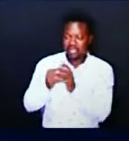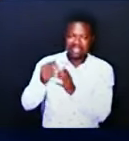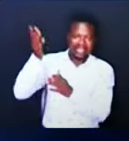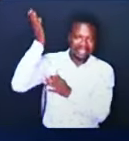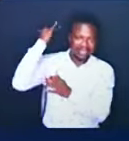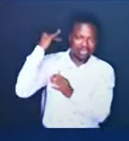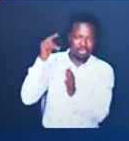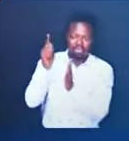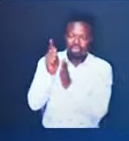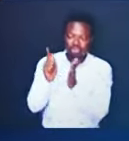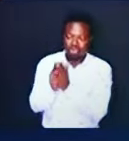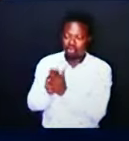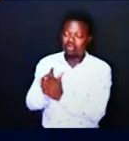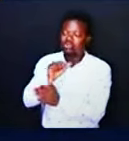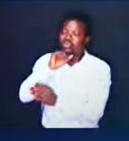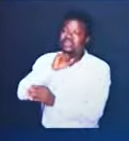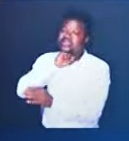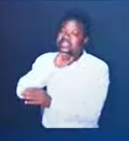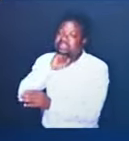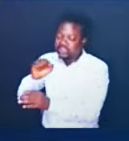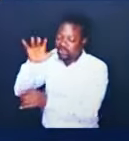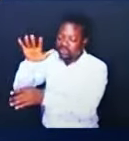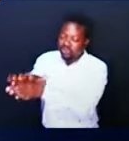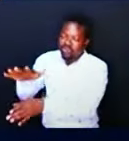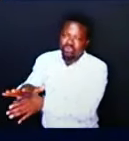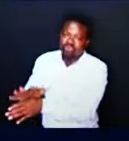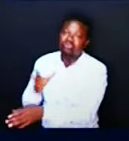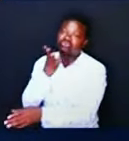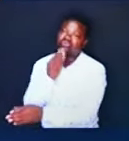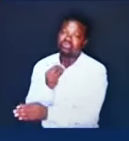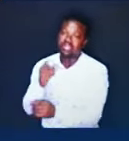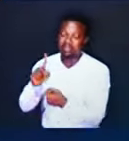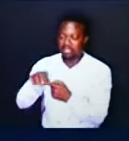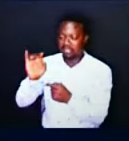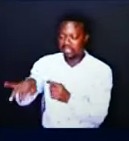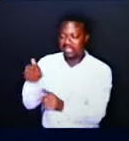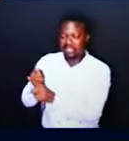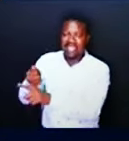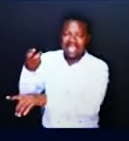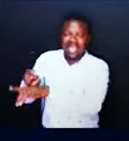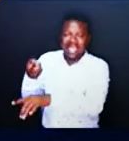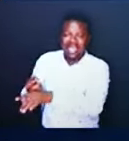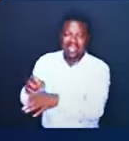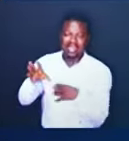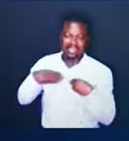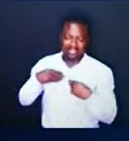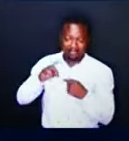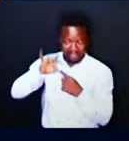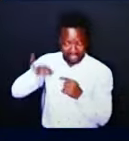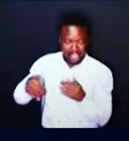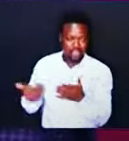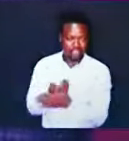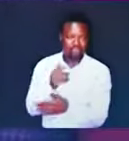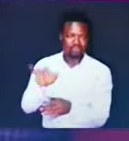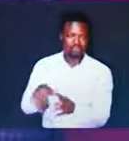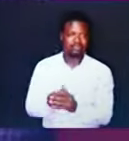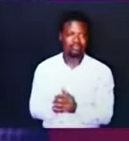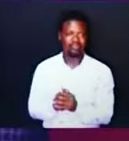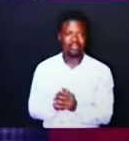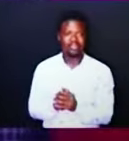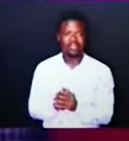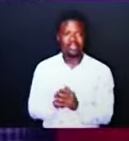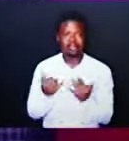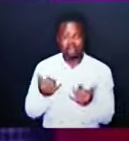yudafo woni mrase bio na wei e ade foforo kra yudafo agiatum no e ye wonde nanso e ade foforo. But I'll give you